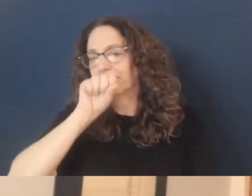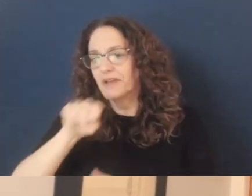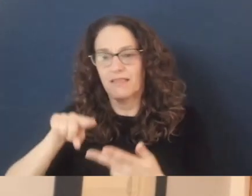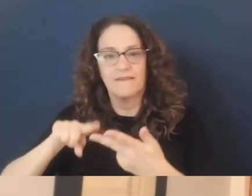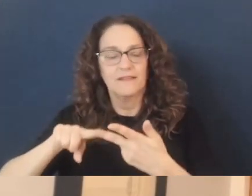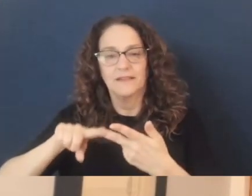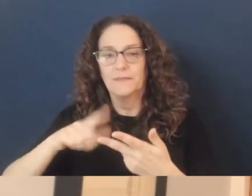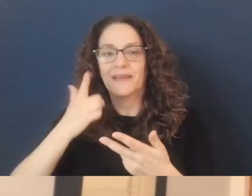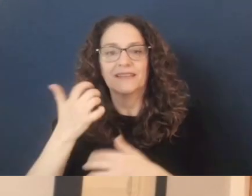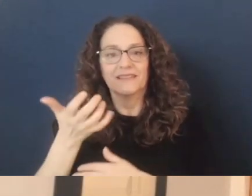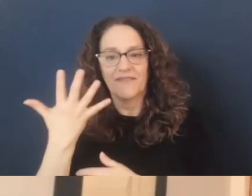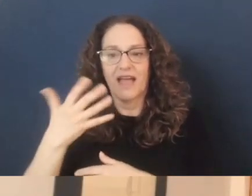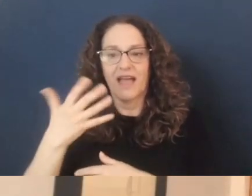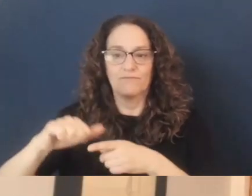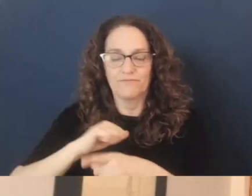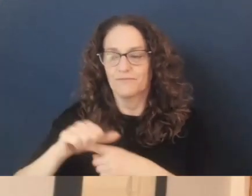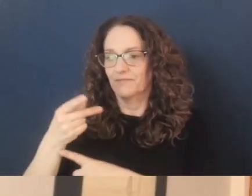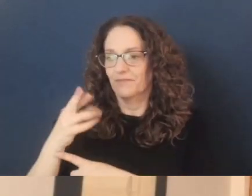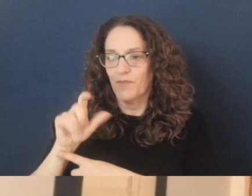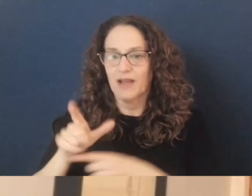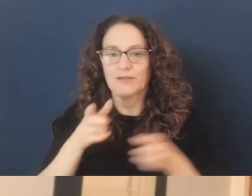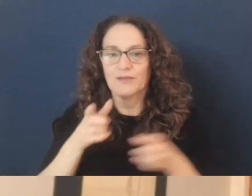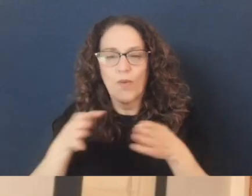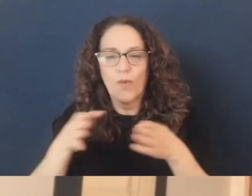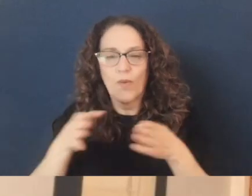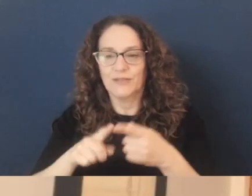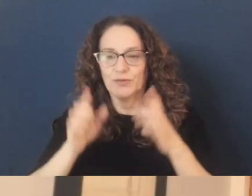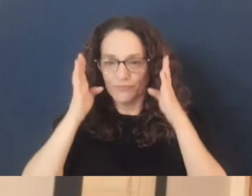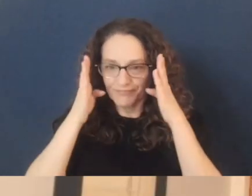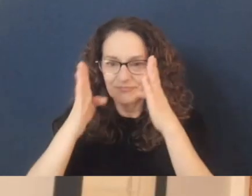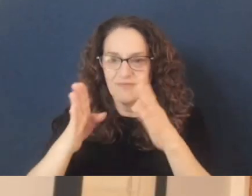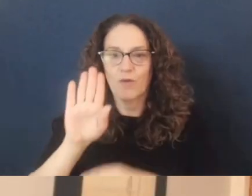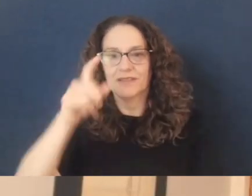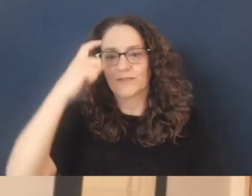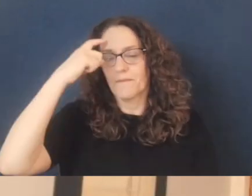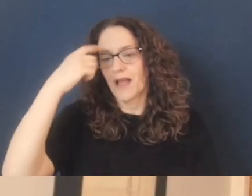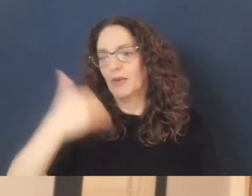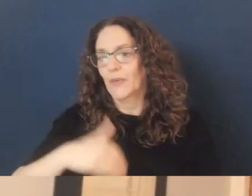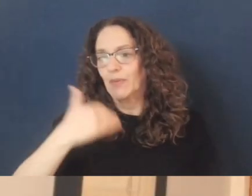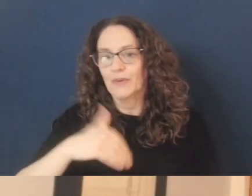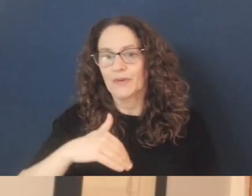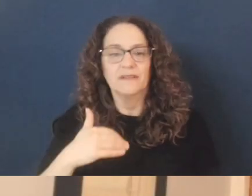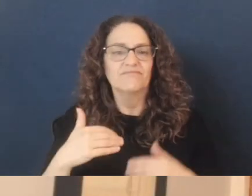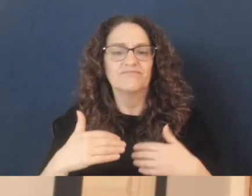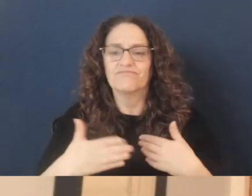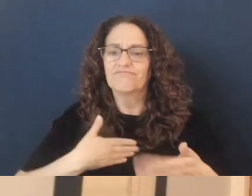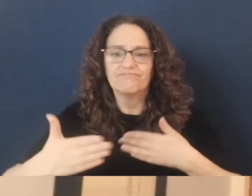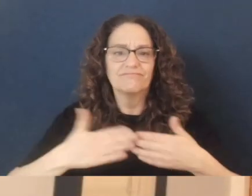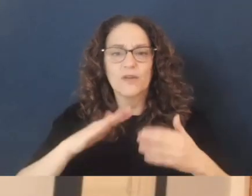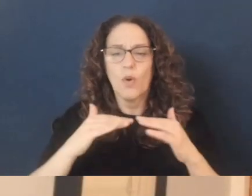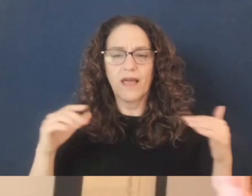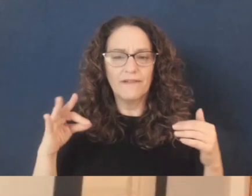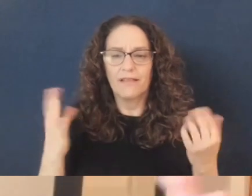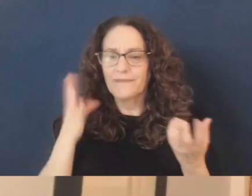to Focus the Mind, was really accessible for just about all levels, even experienced meditators kind of coming back to